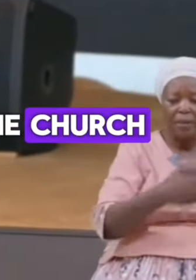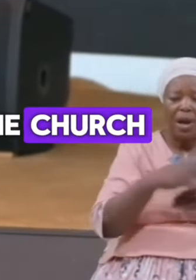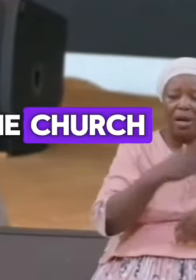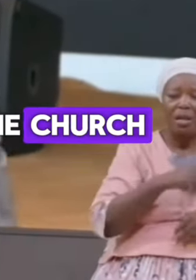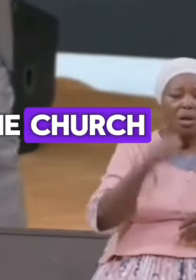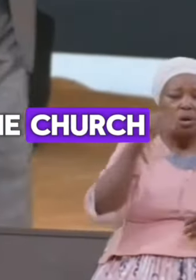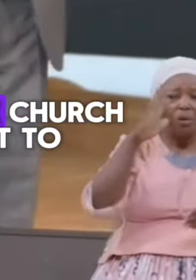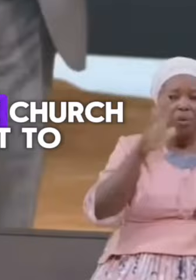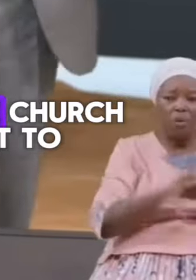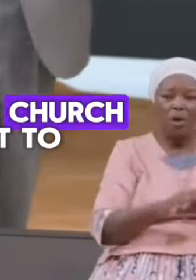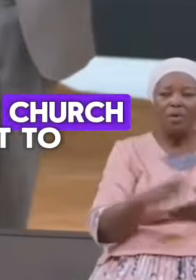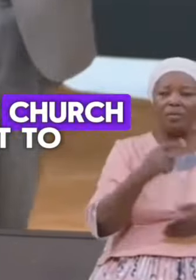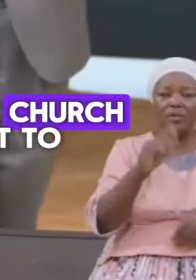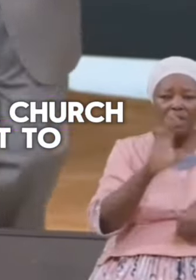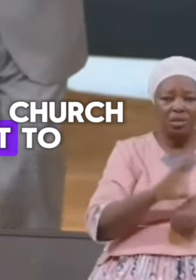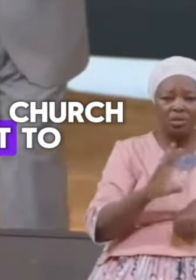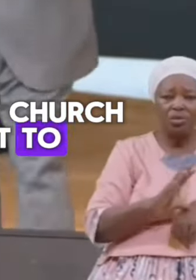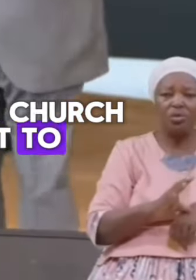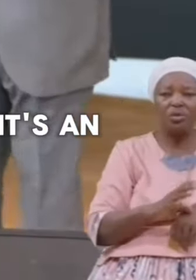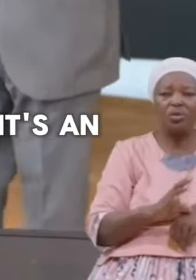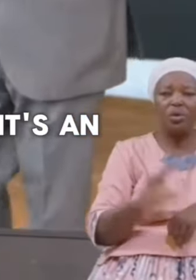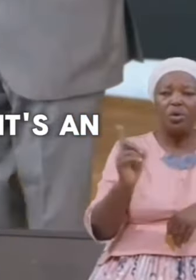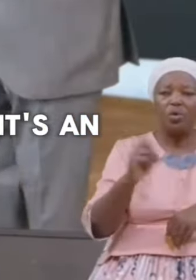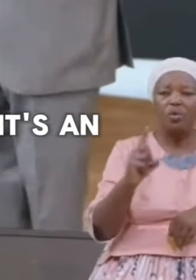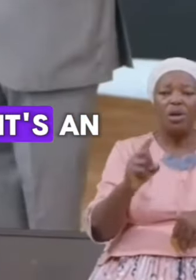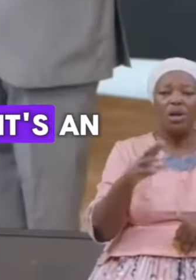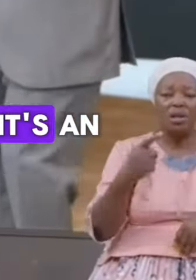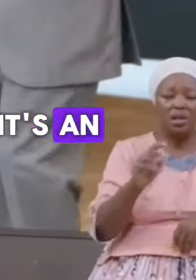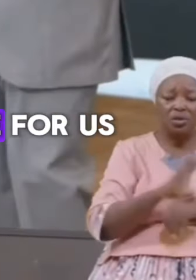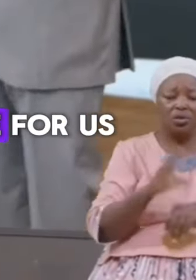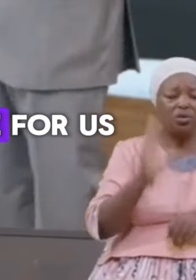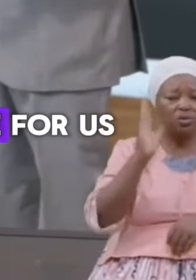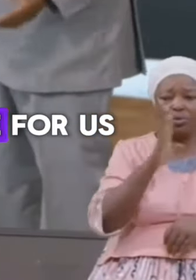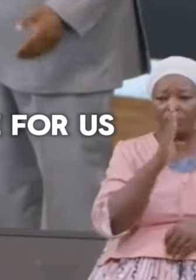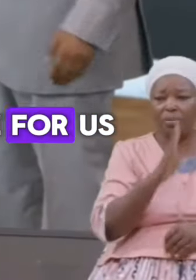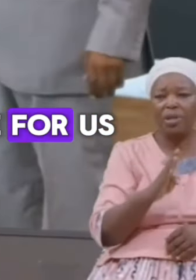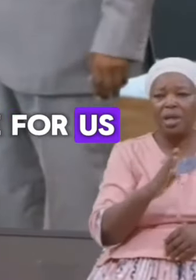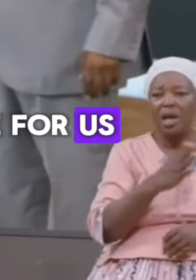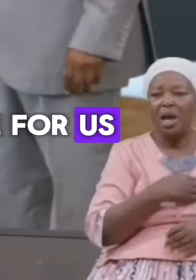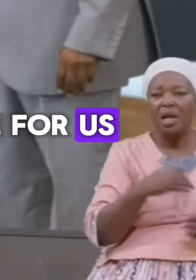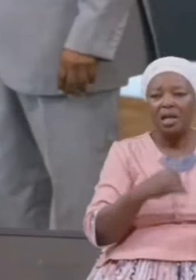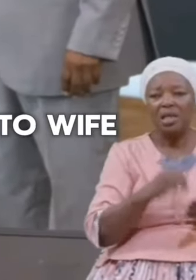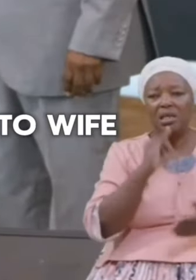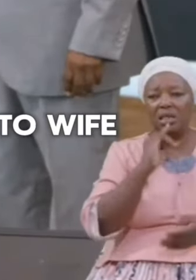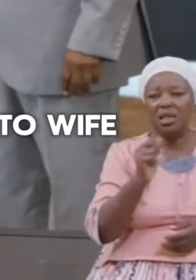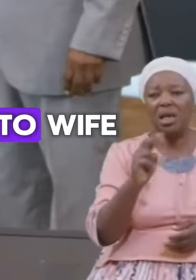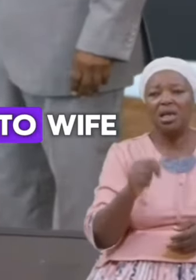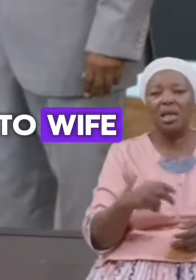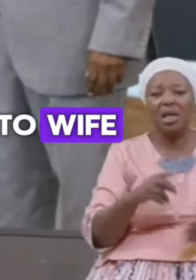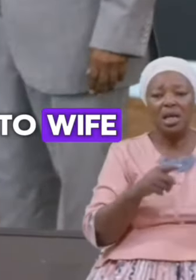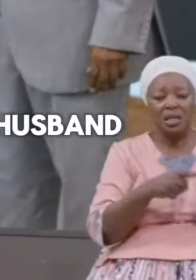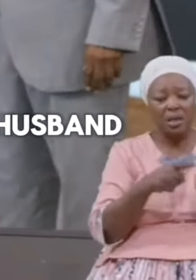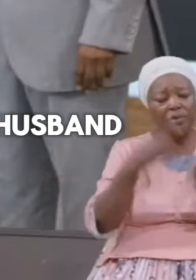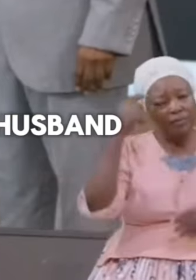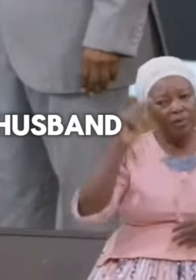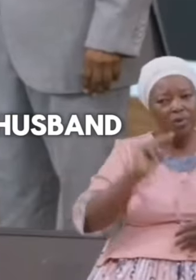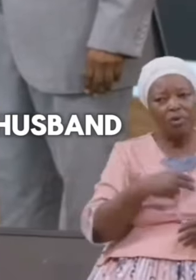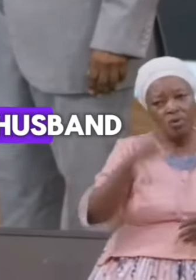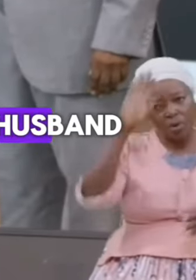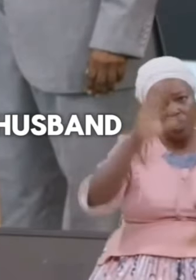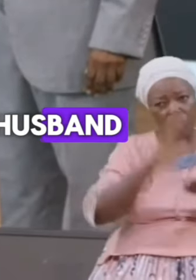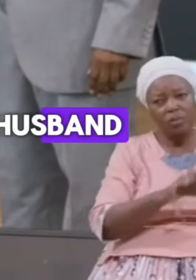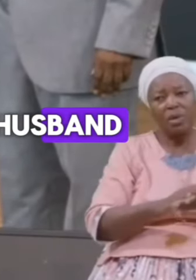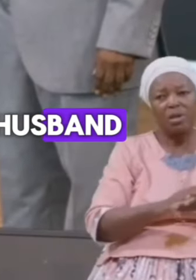the church, where the church ought to be. And it's an example for us, husband to wife, wife